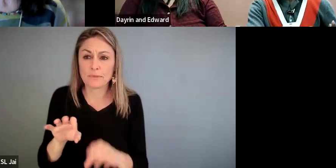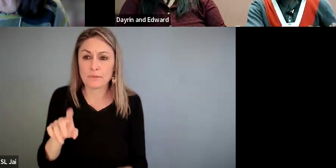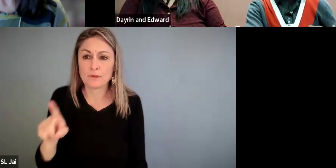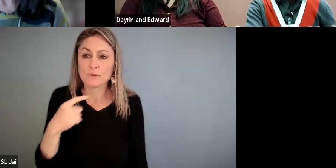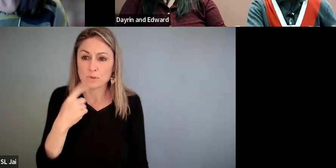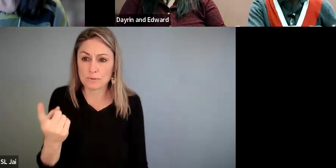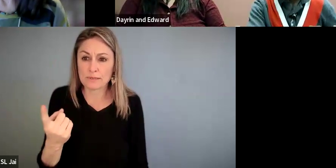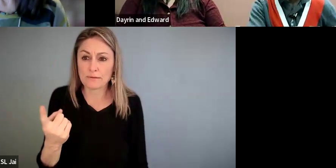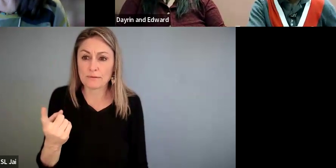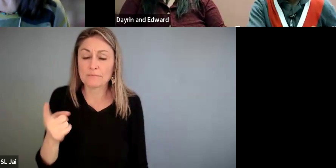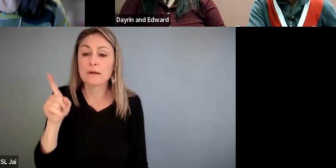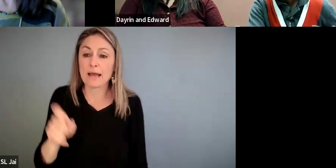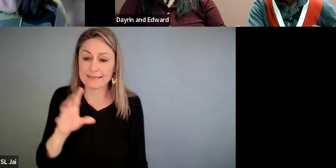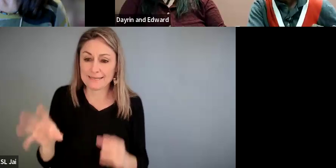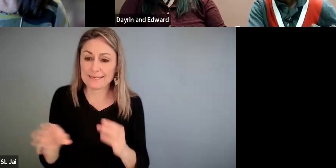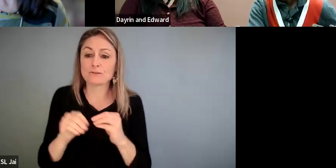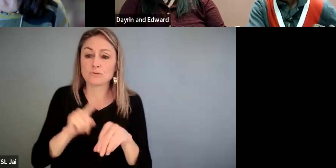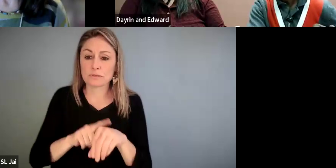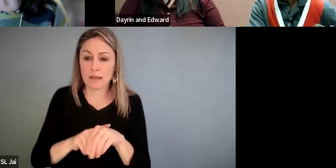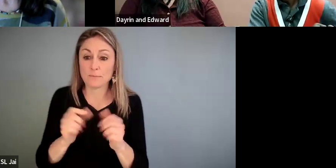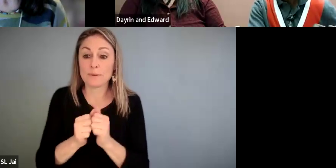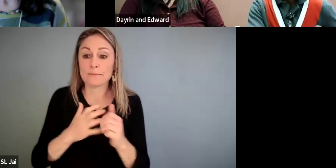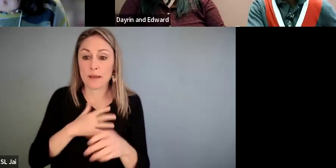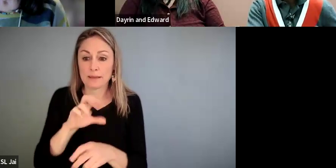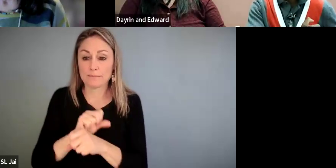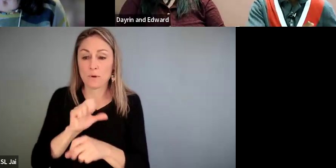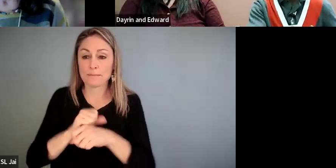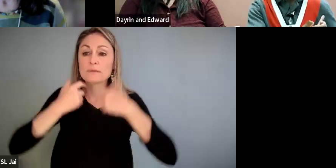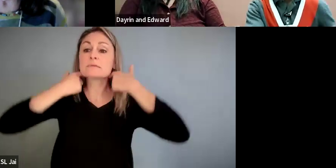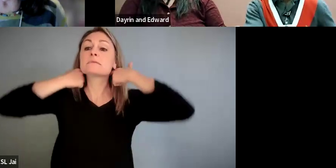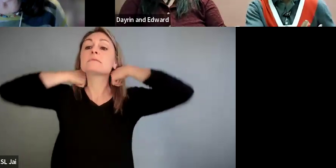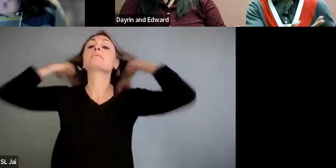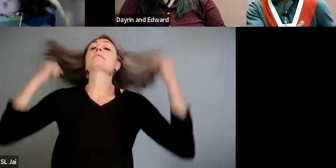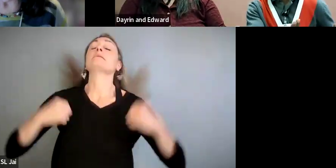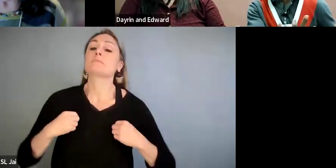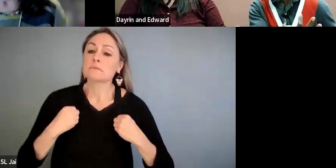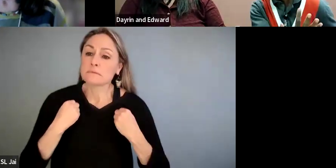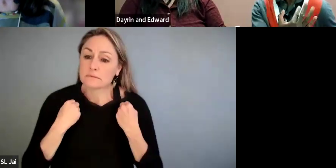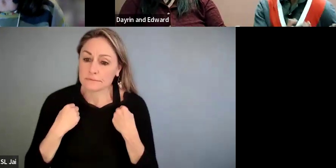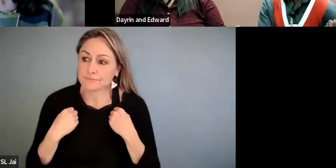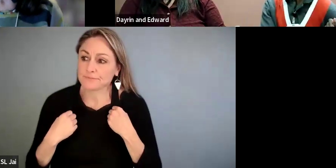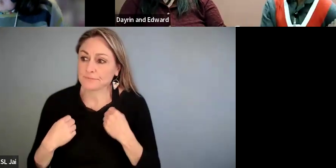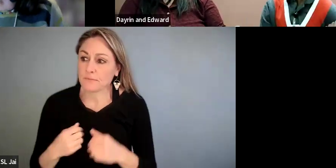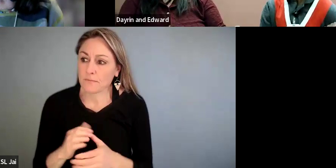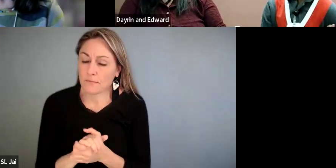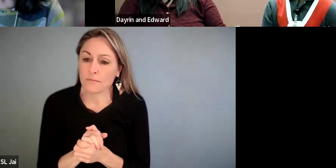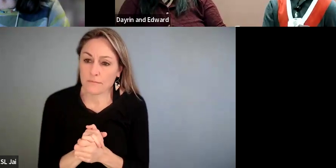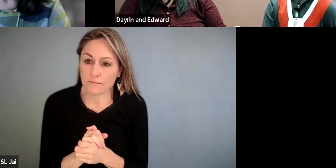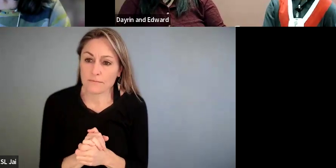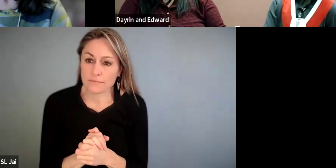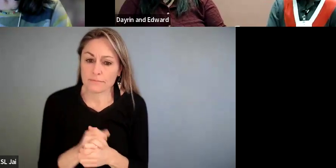them I need extra time, and they can help you out with that